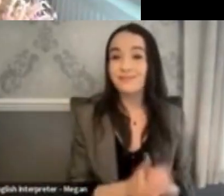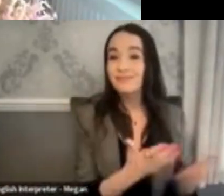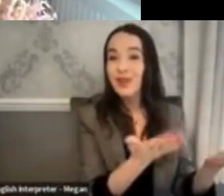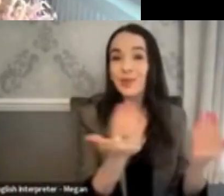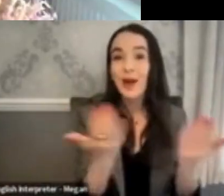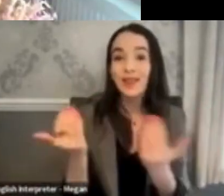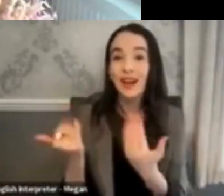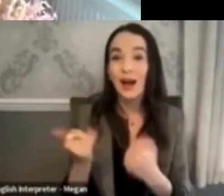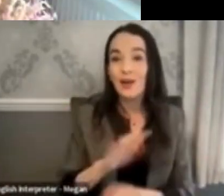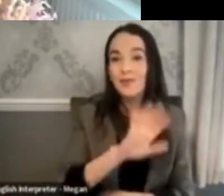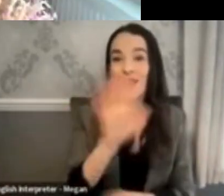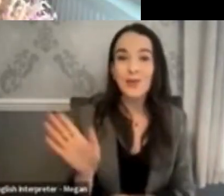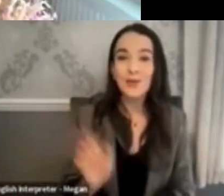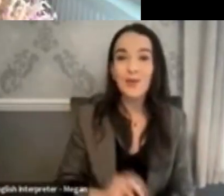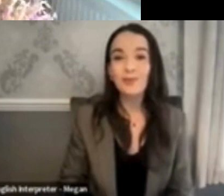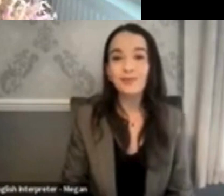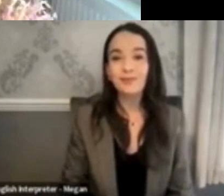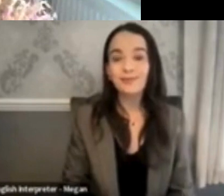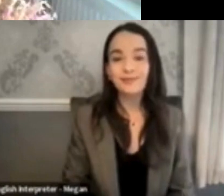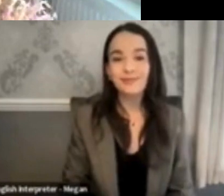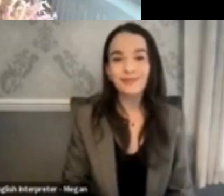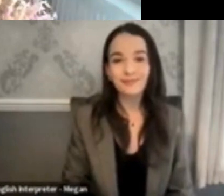Welcome.